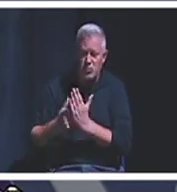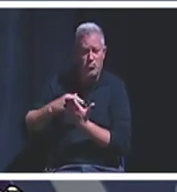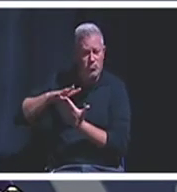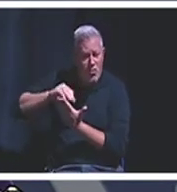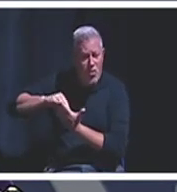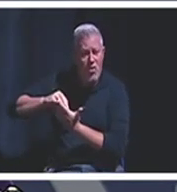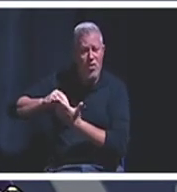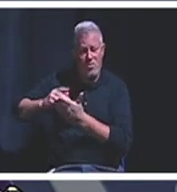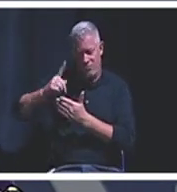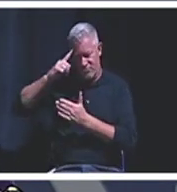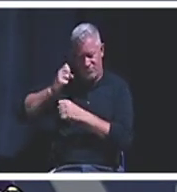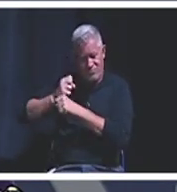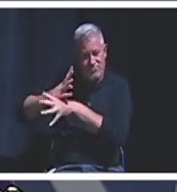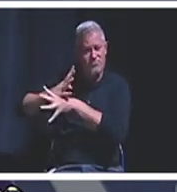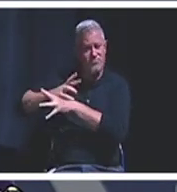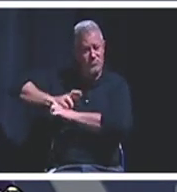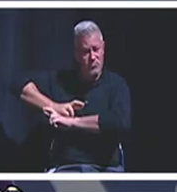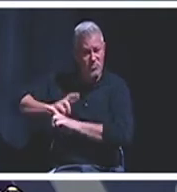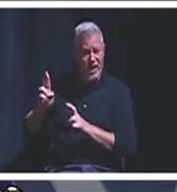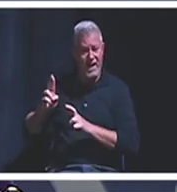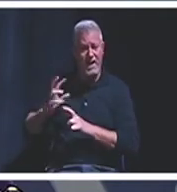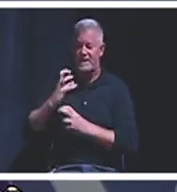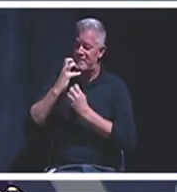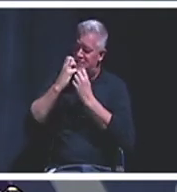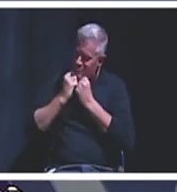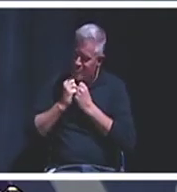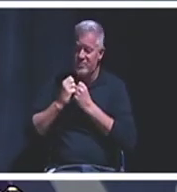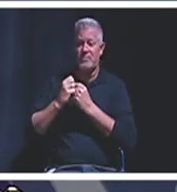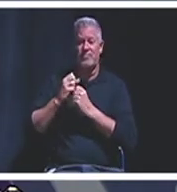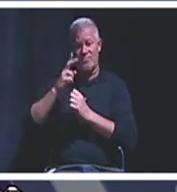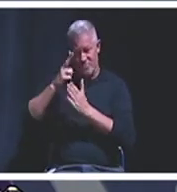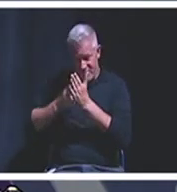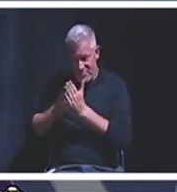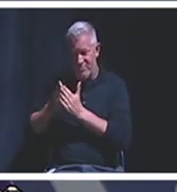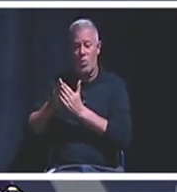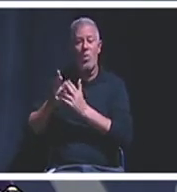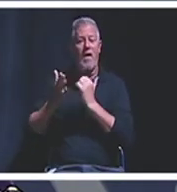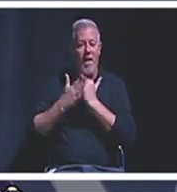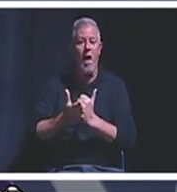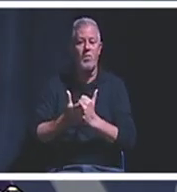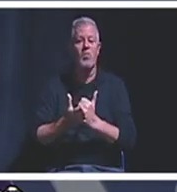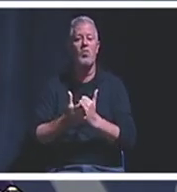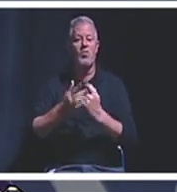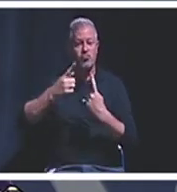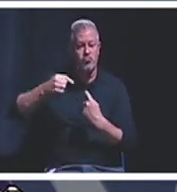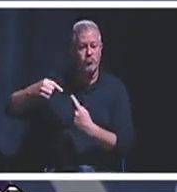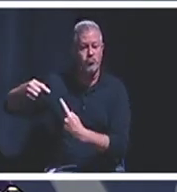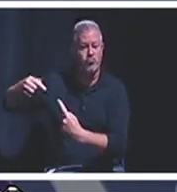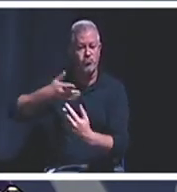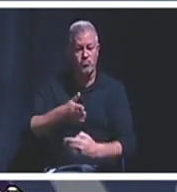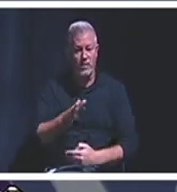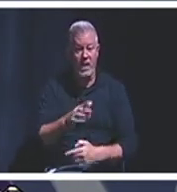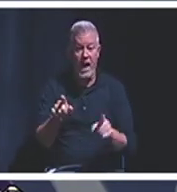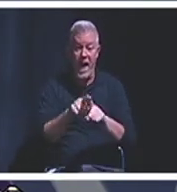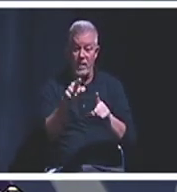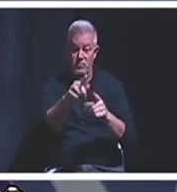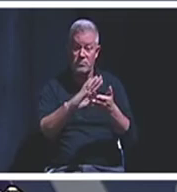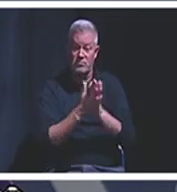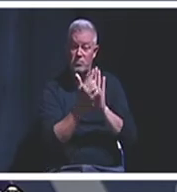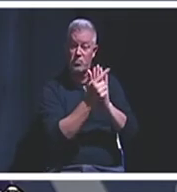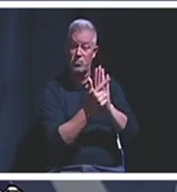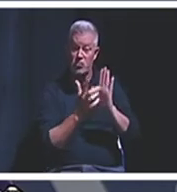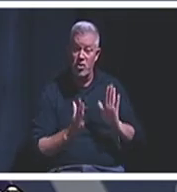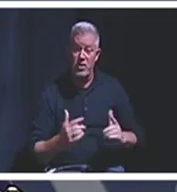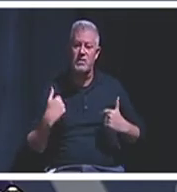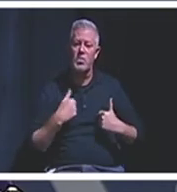you, and the NSU values will support you on this grand quest. As lawyers, we seek to